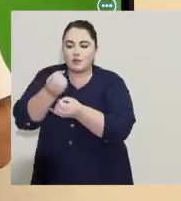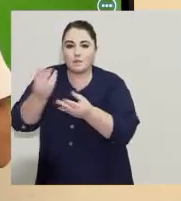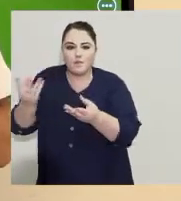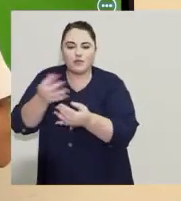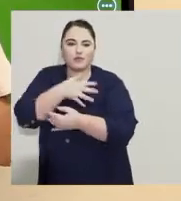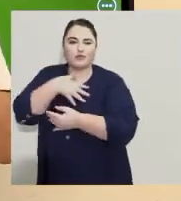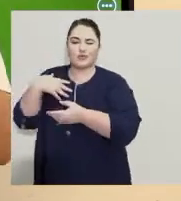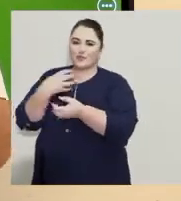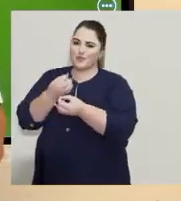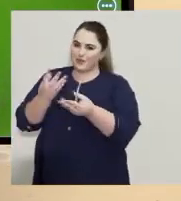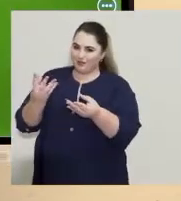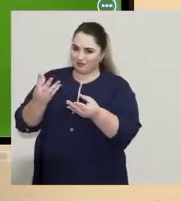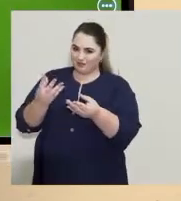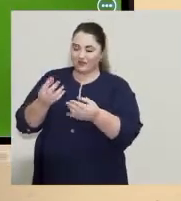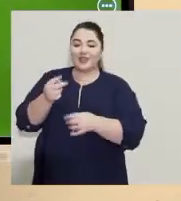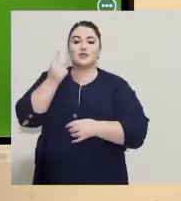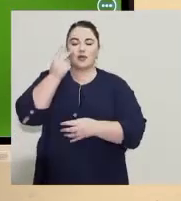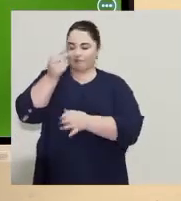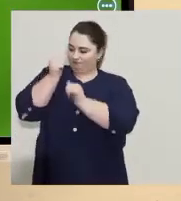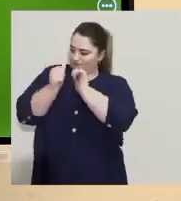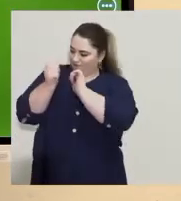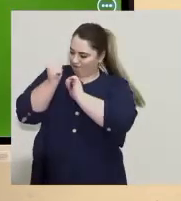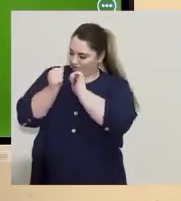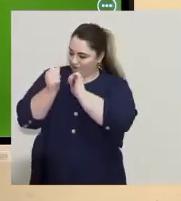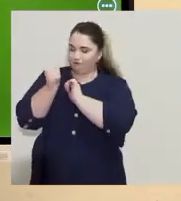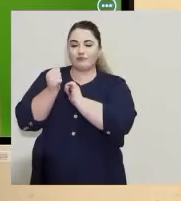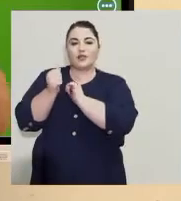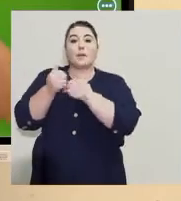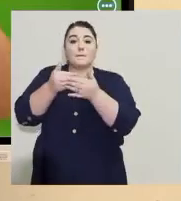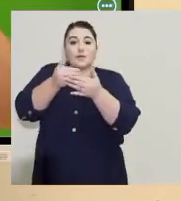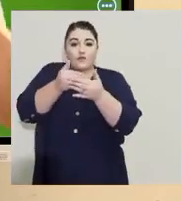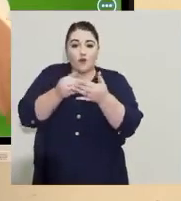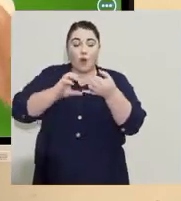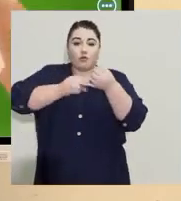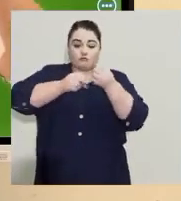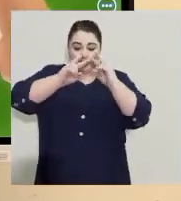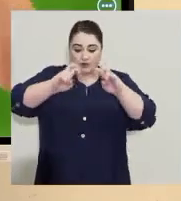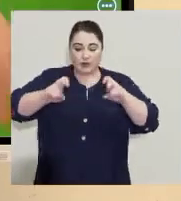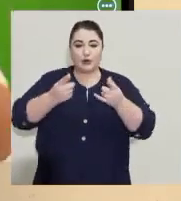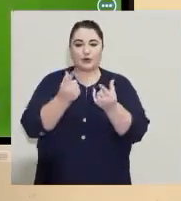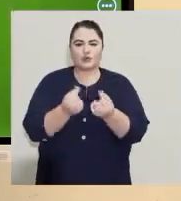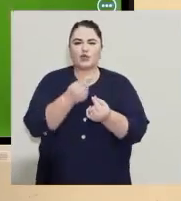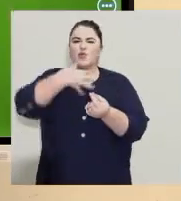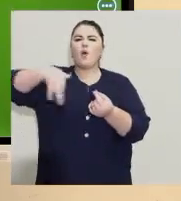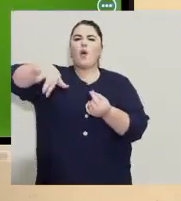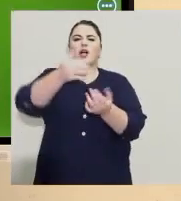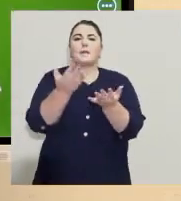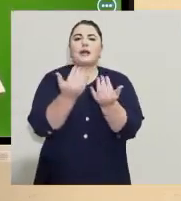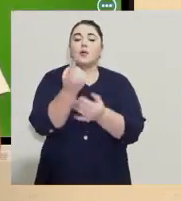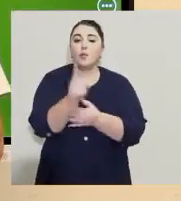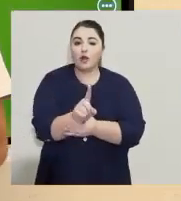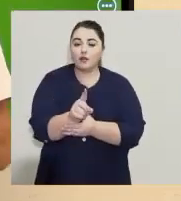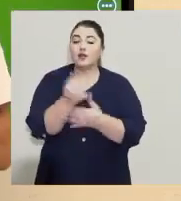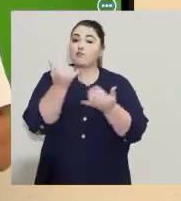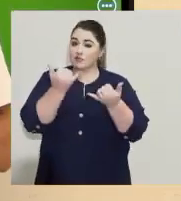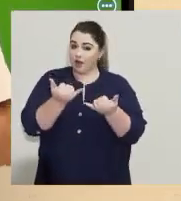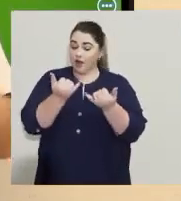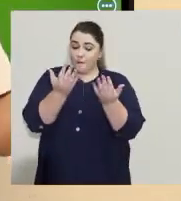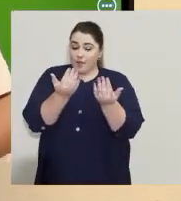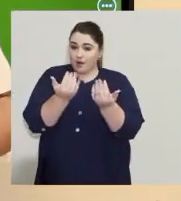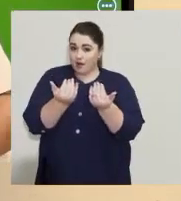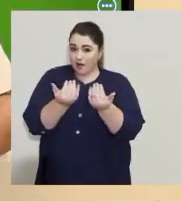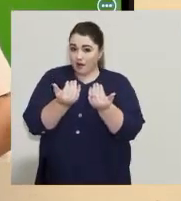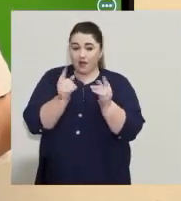the stems and how fast they are growing. But coming back to before you would set up the experiment, what would be